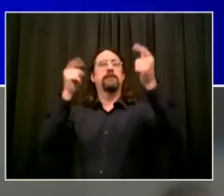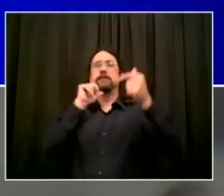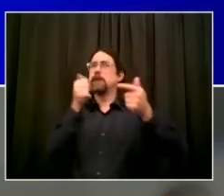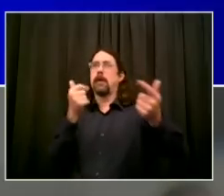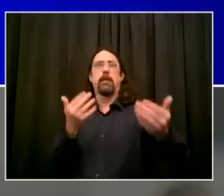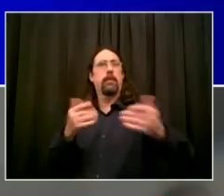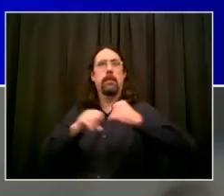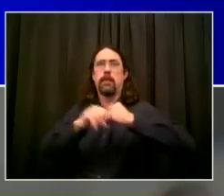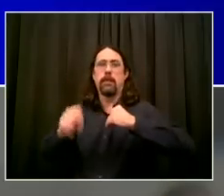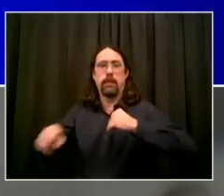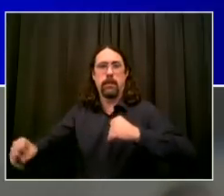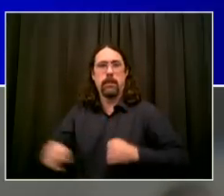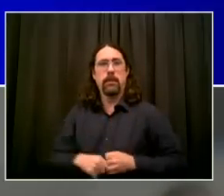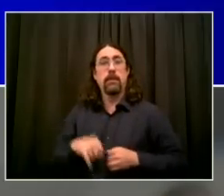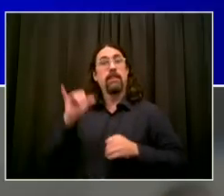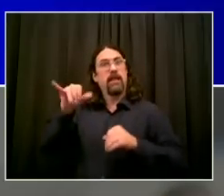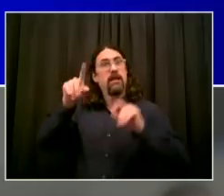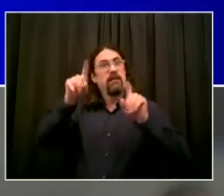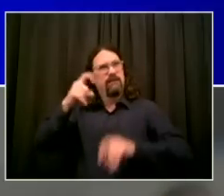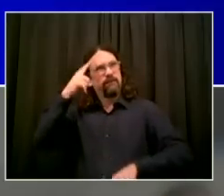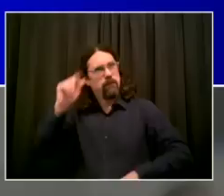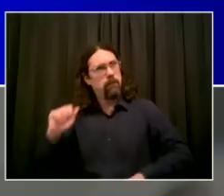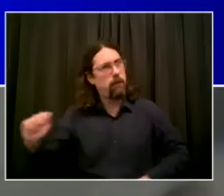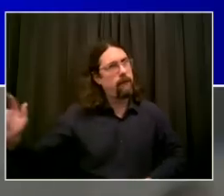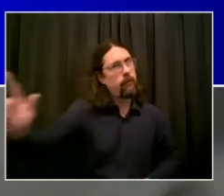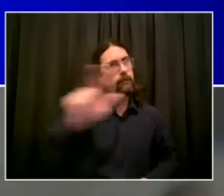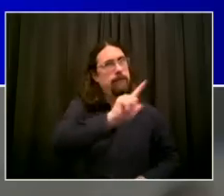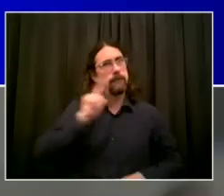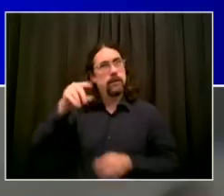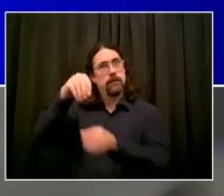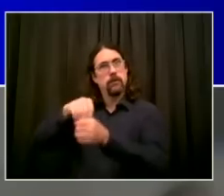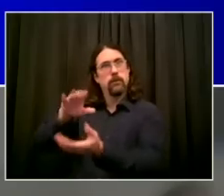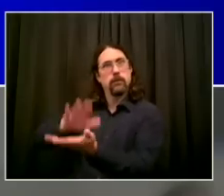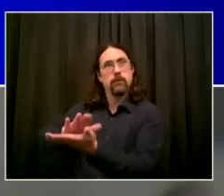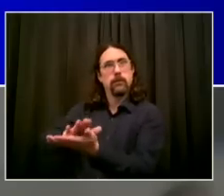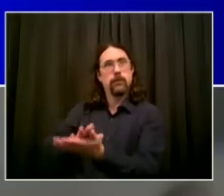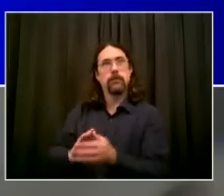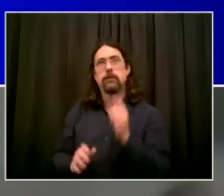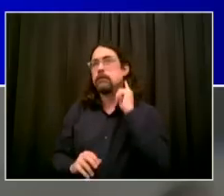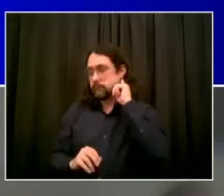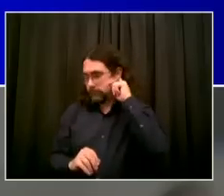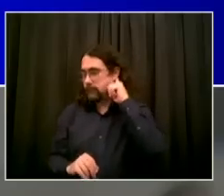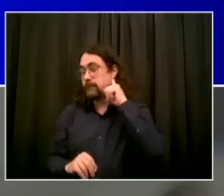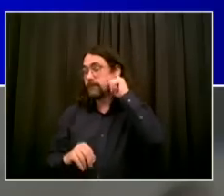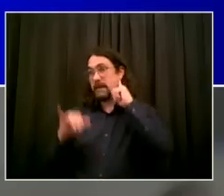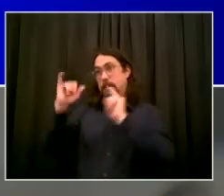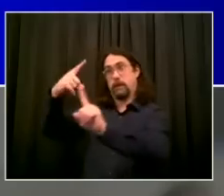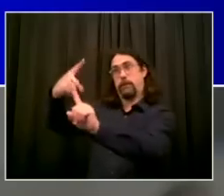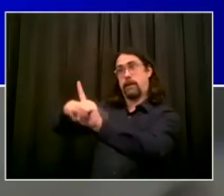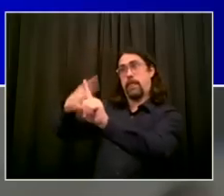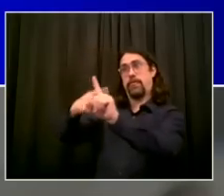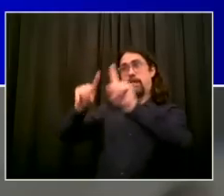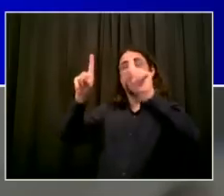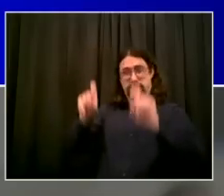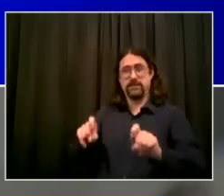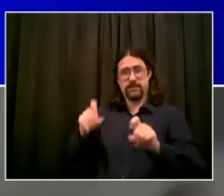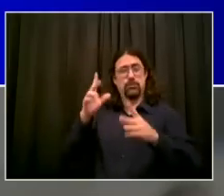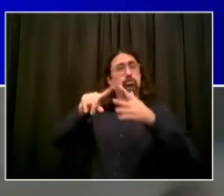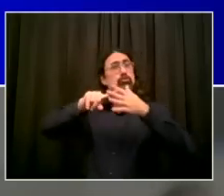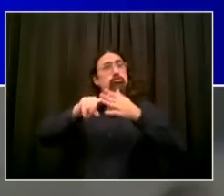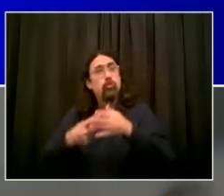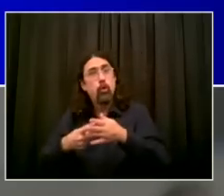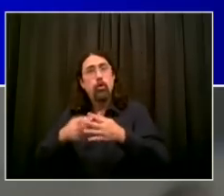schools, and then it will grow out over the coming weeks. Now, families, of course, have questions. We want to answer the questions. We want